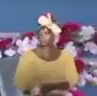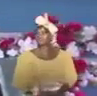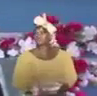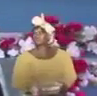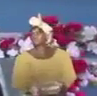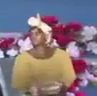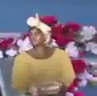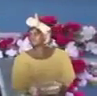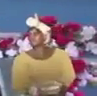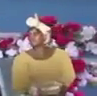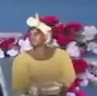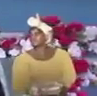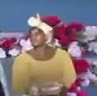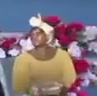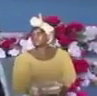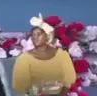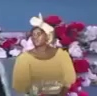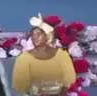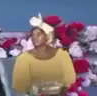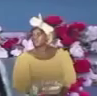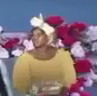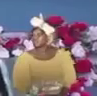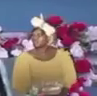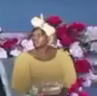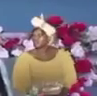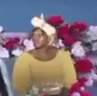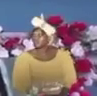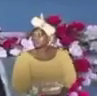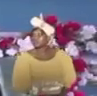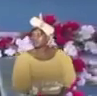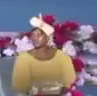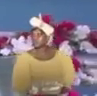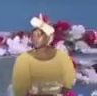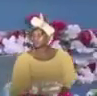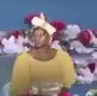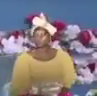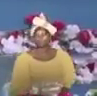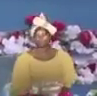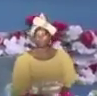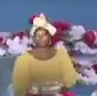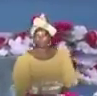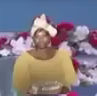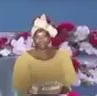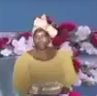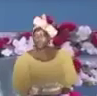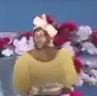minutes and I intend to take a part of it so that we'll pray.